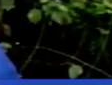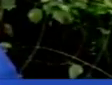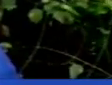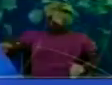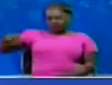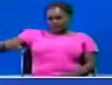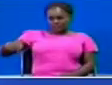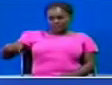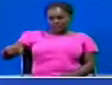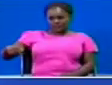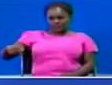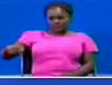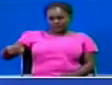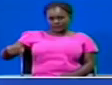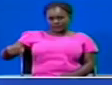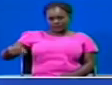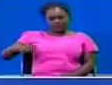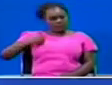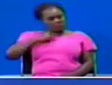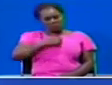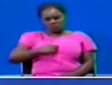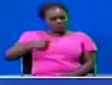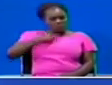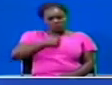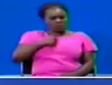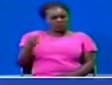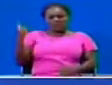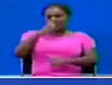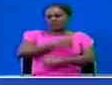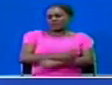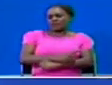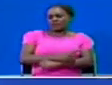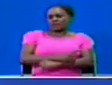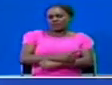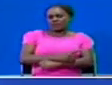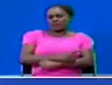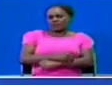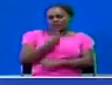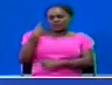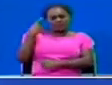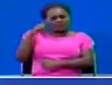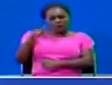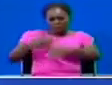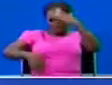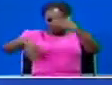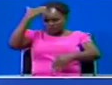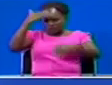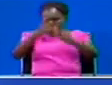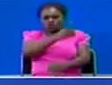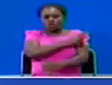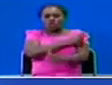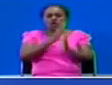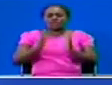Today is an unfortunate day for the profession of doctors in this country,